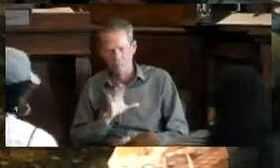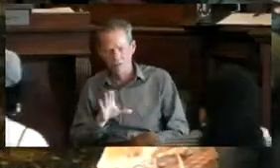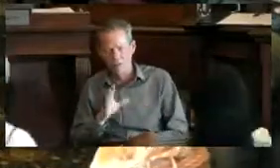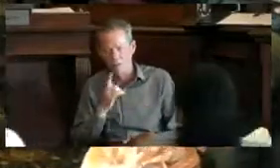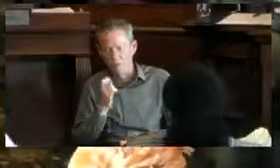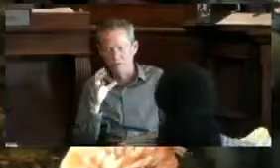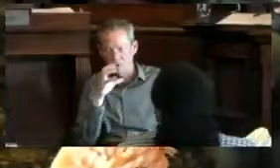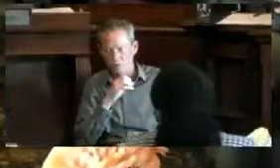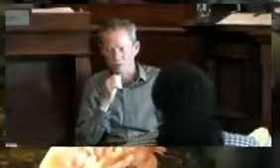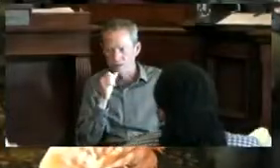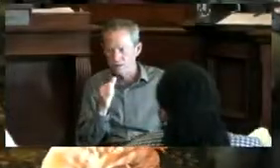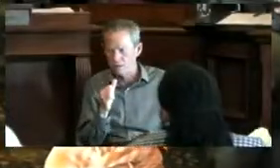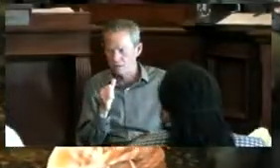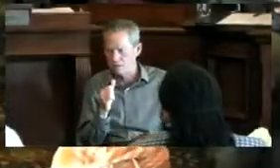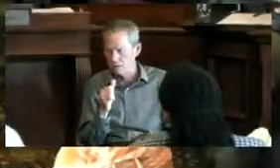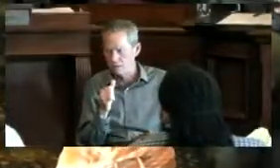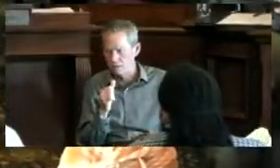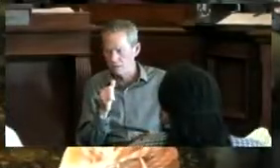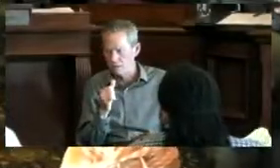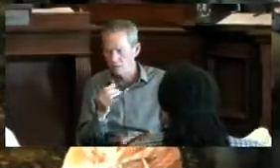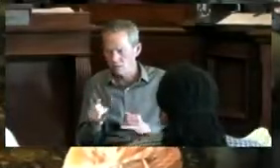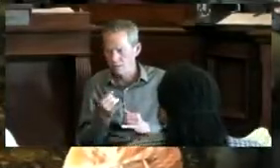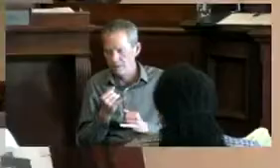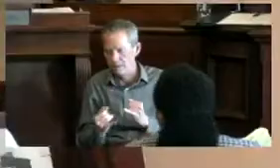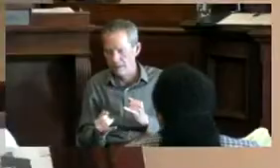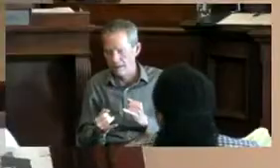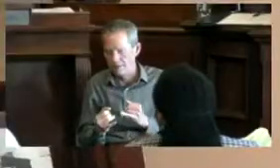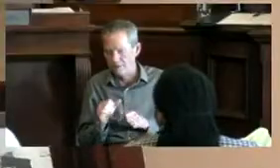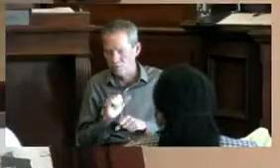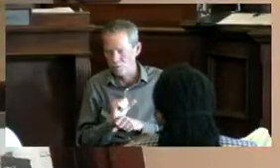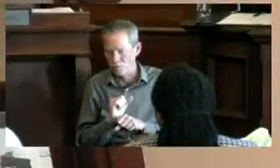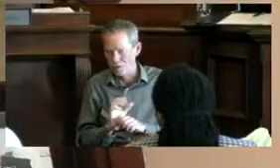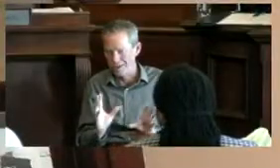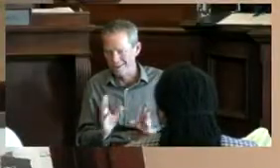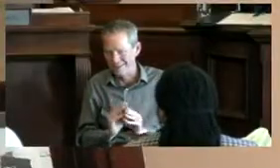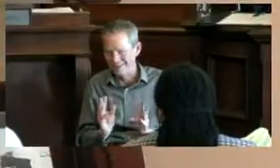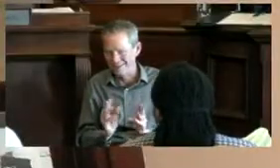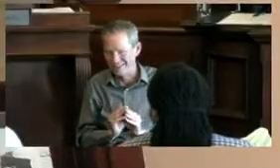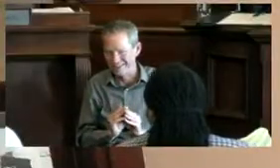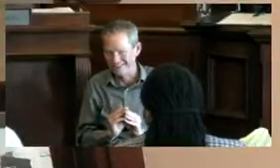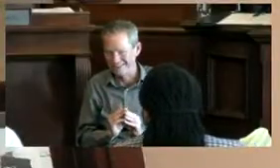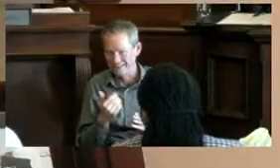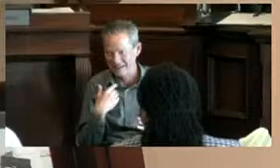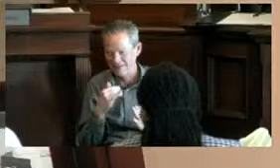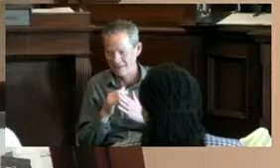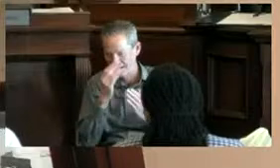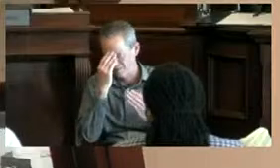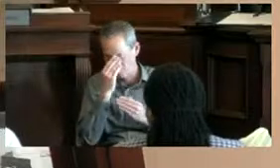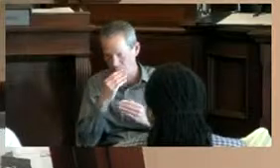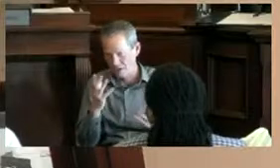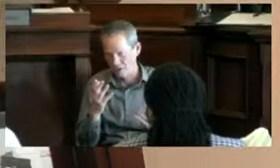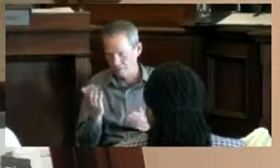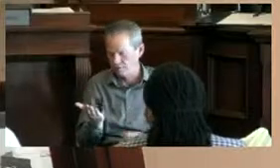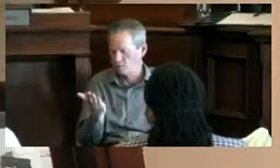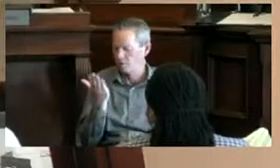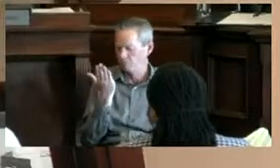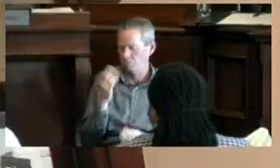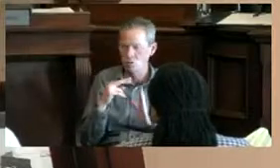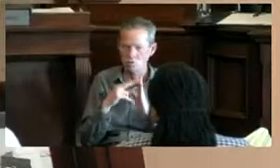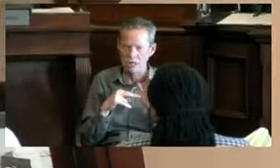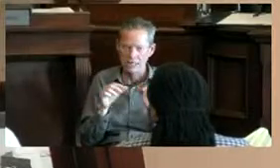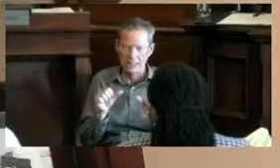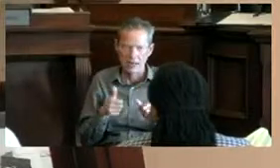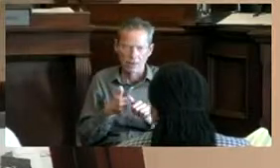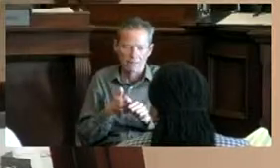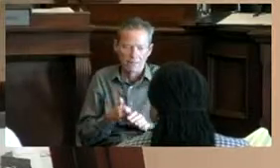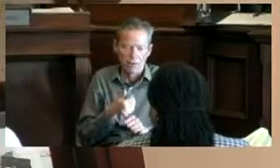assuming this is not going to be the last work session. So to have that information in front of us, we'll be able to